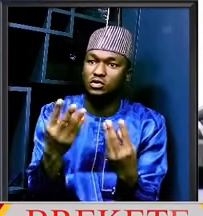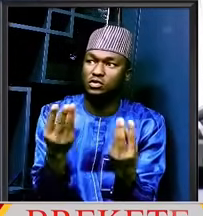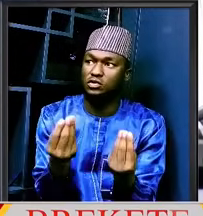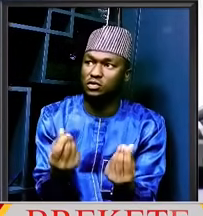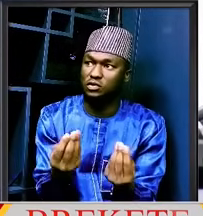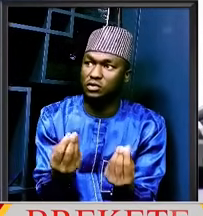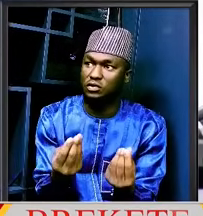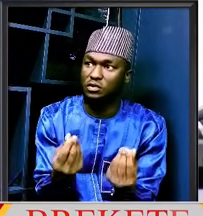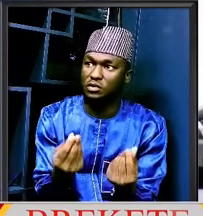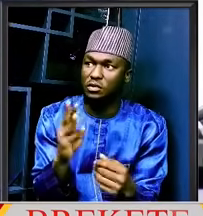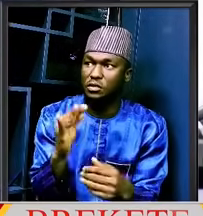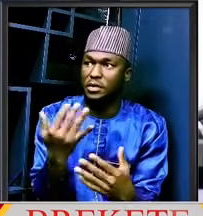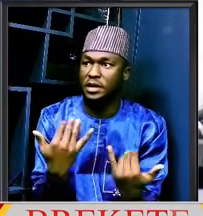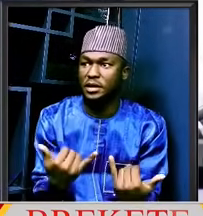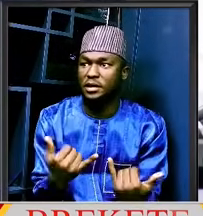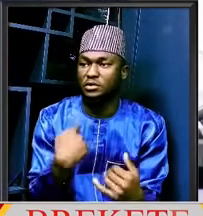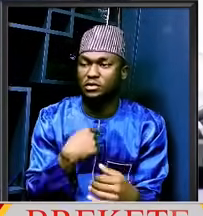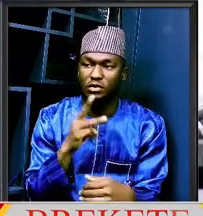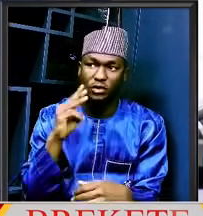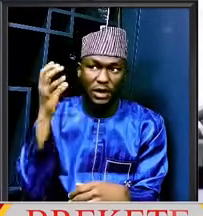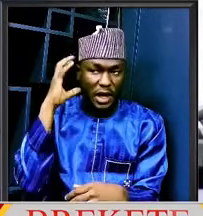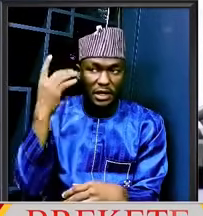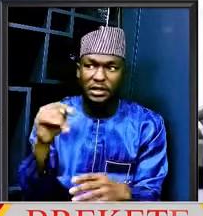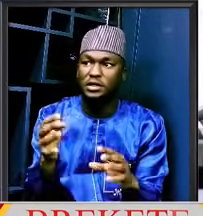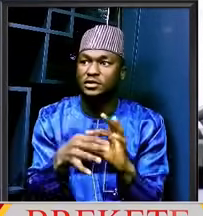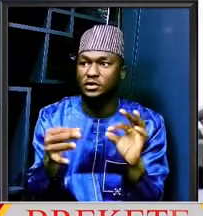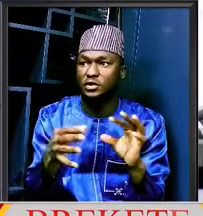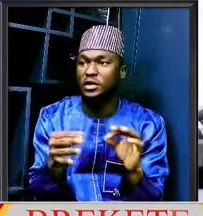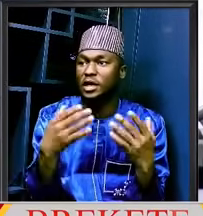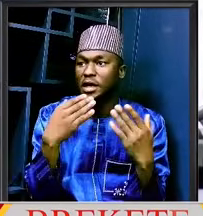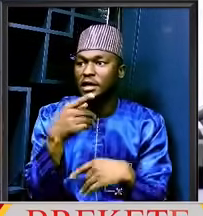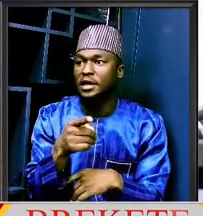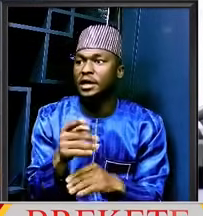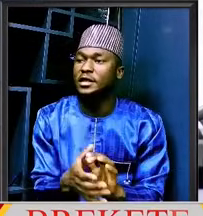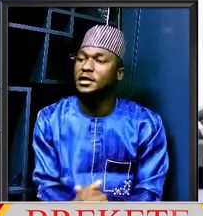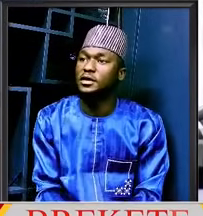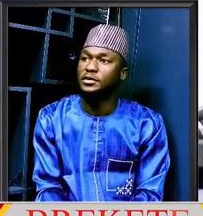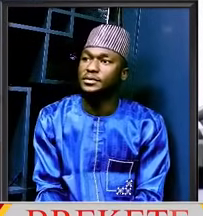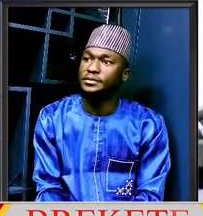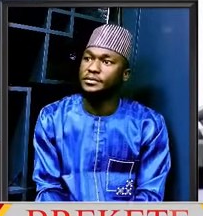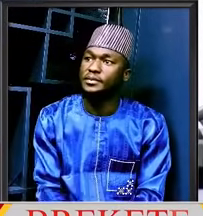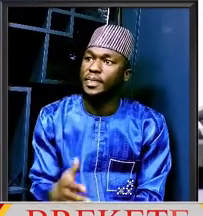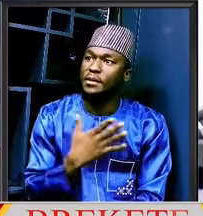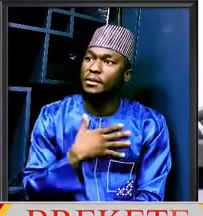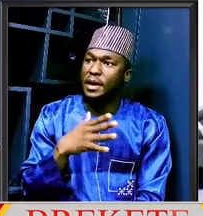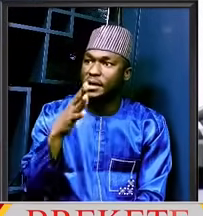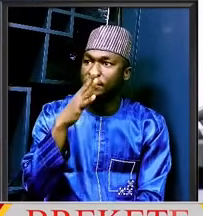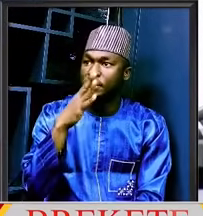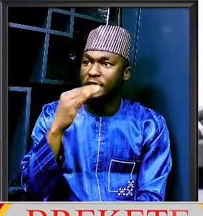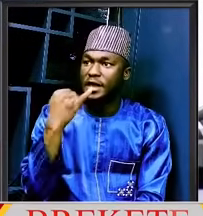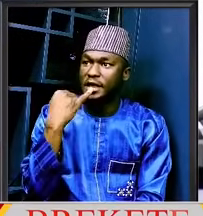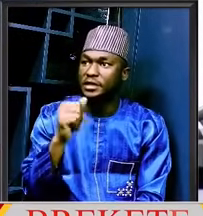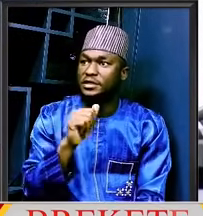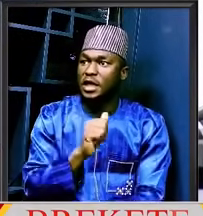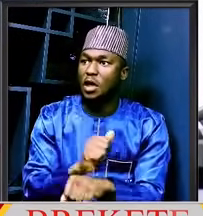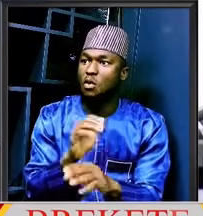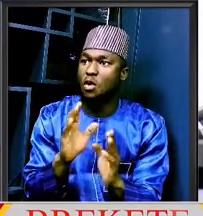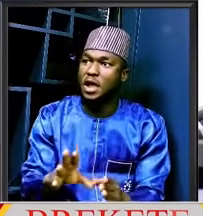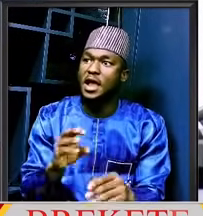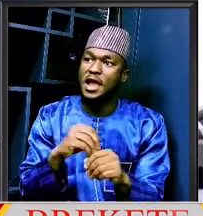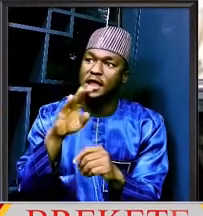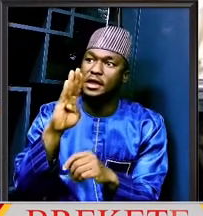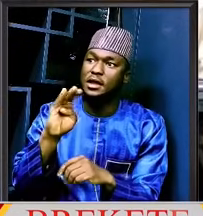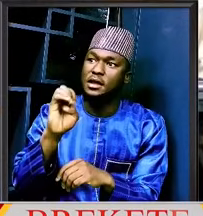hear the story. Continue. Thank you, my ordinary president. My mother is a civil servant in Benue